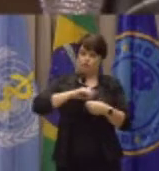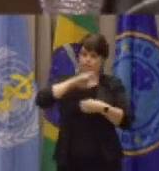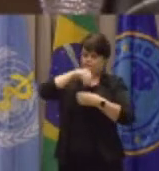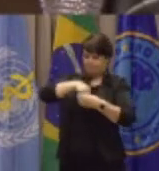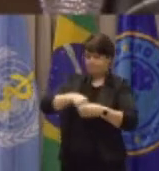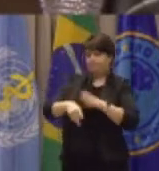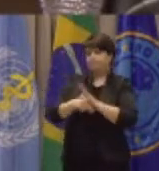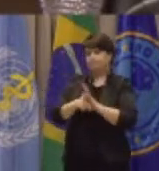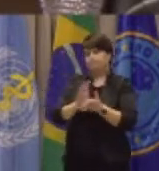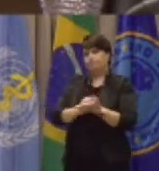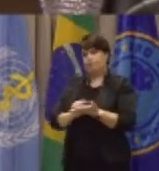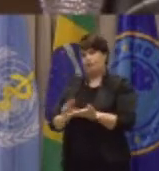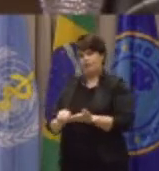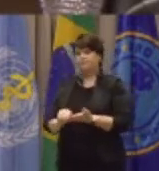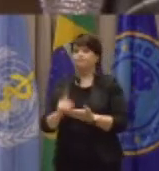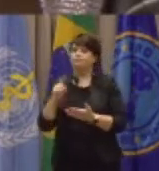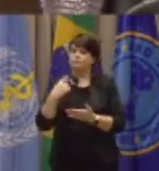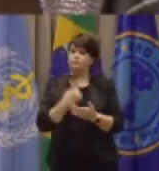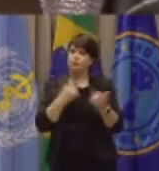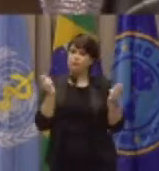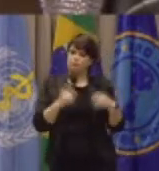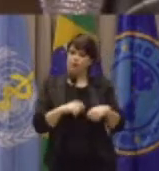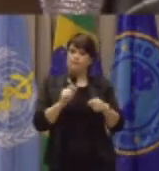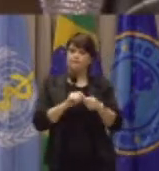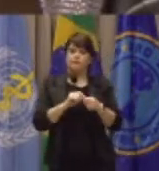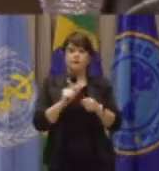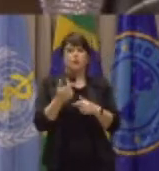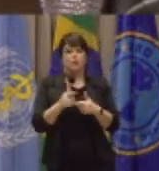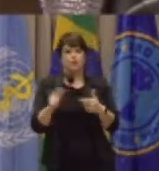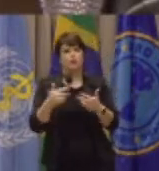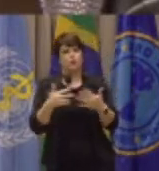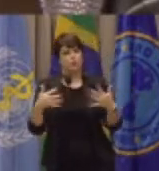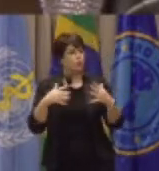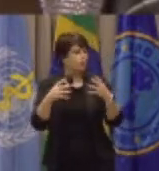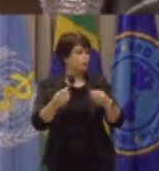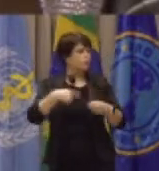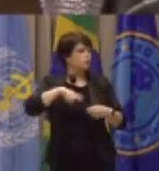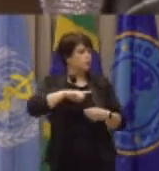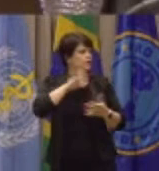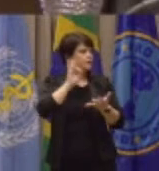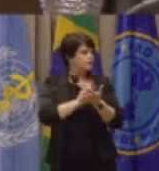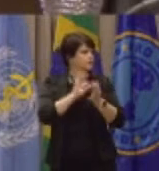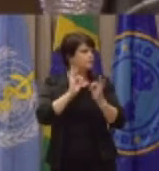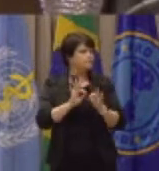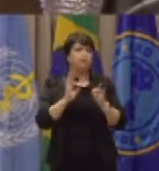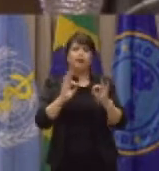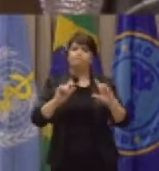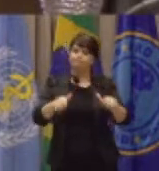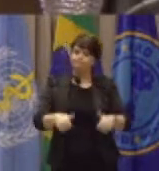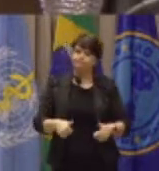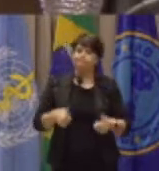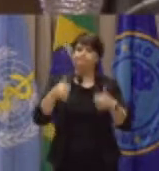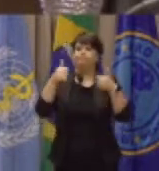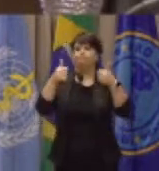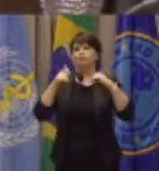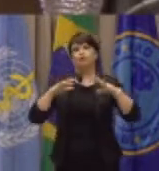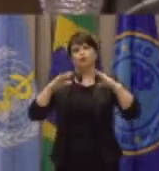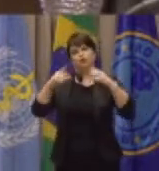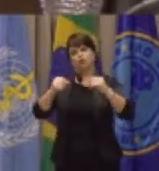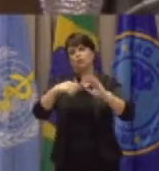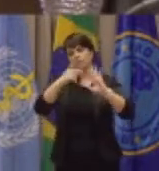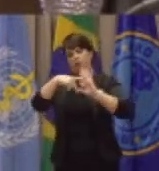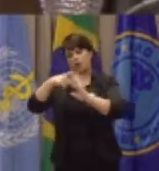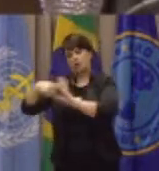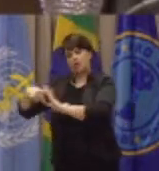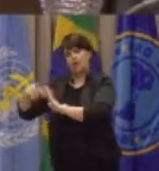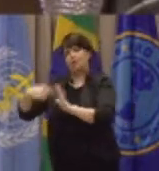data and allowed to input this data in the system. Can we do the same? Of course, we